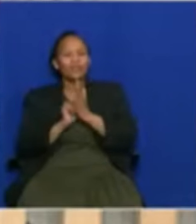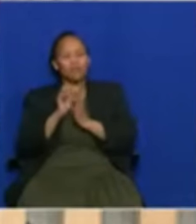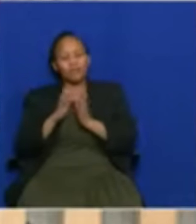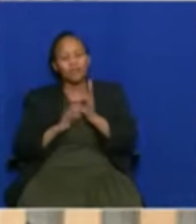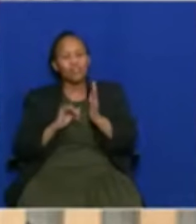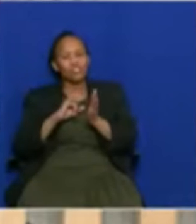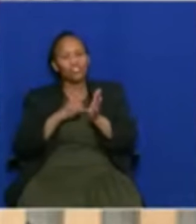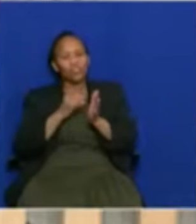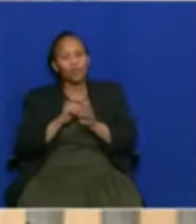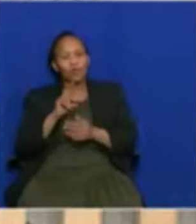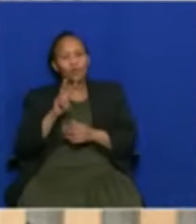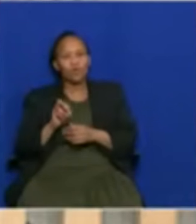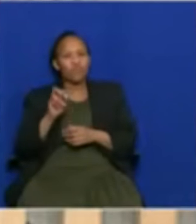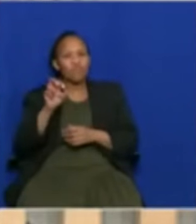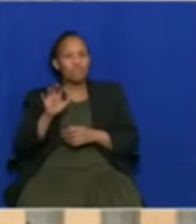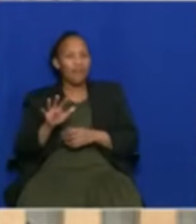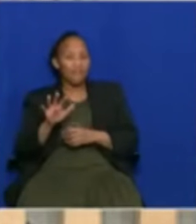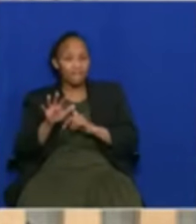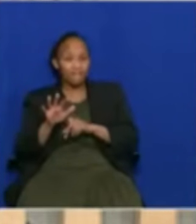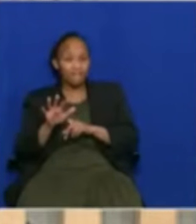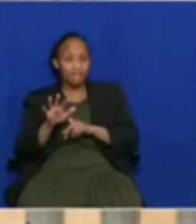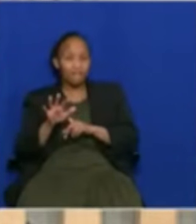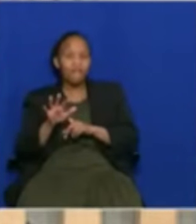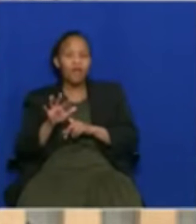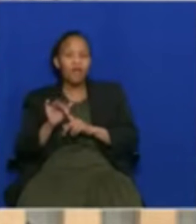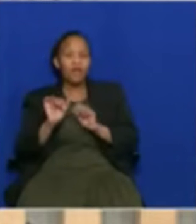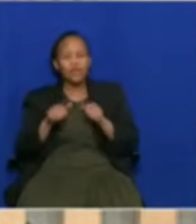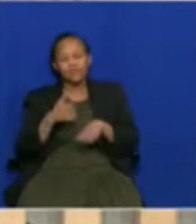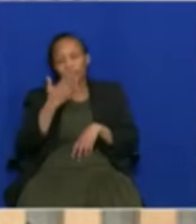know it's those two